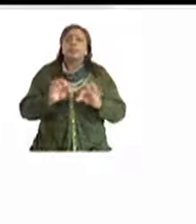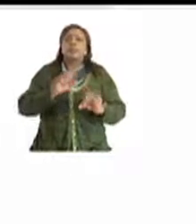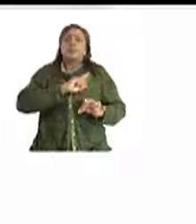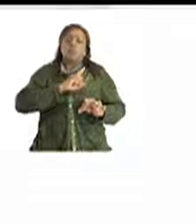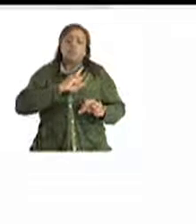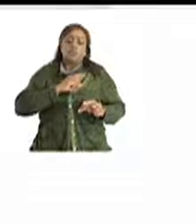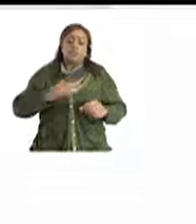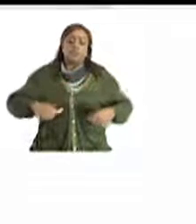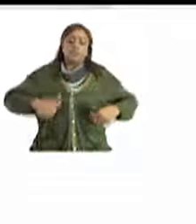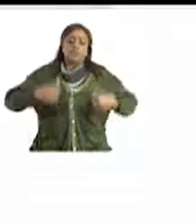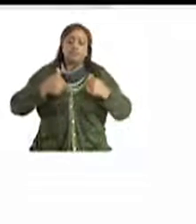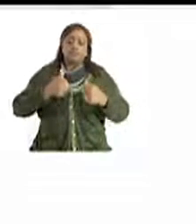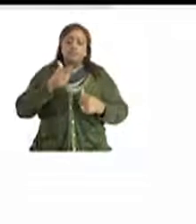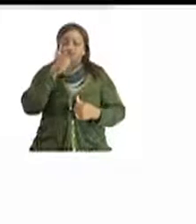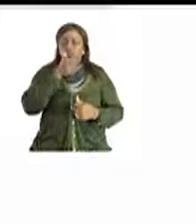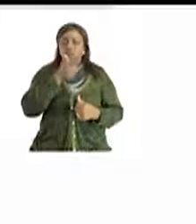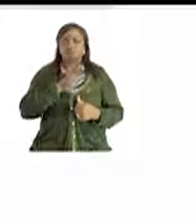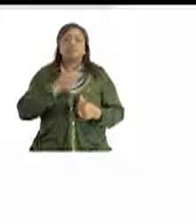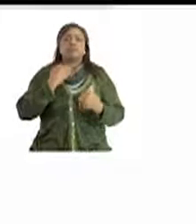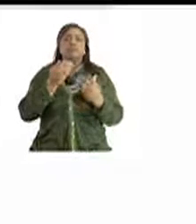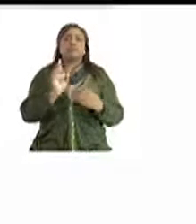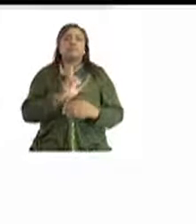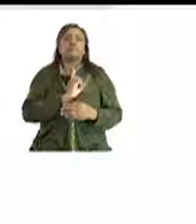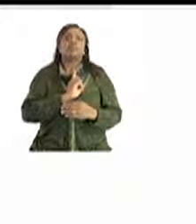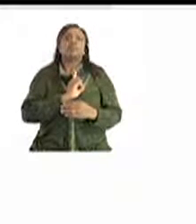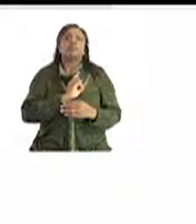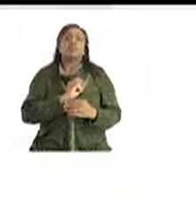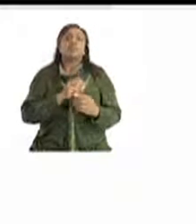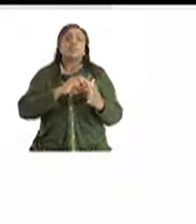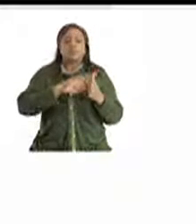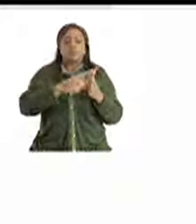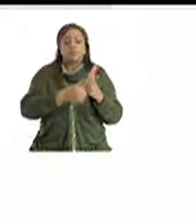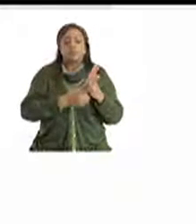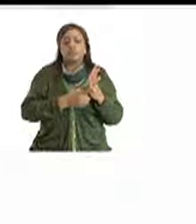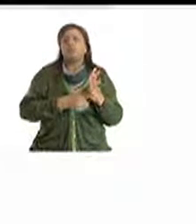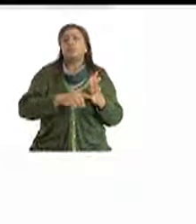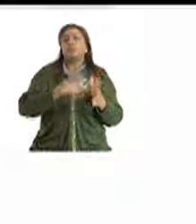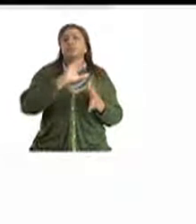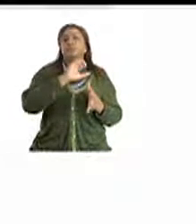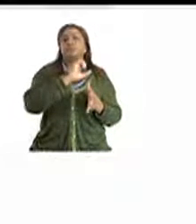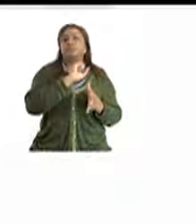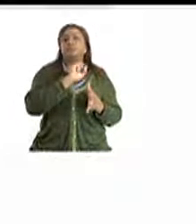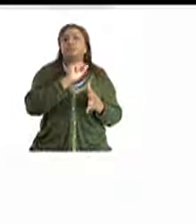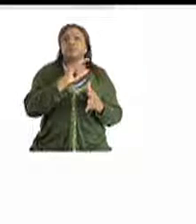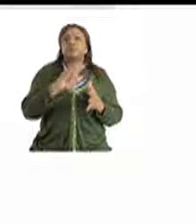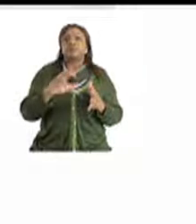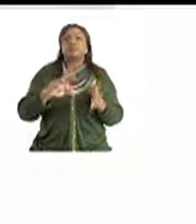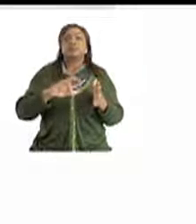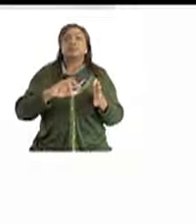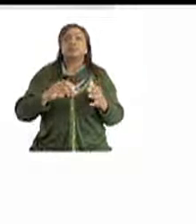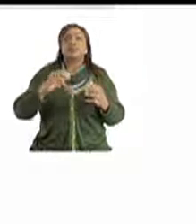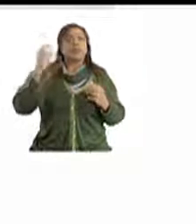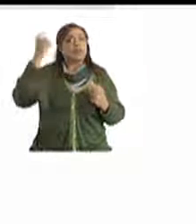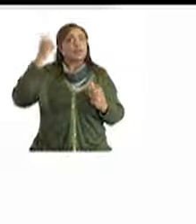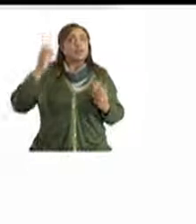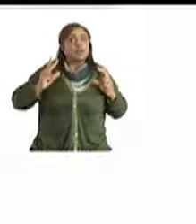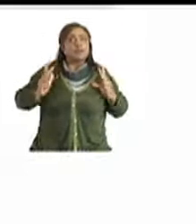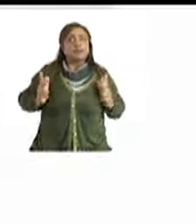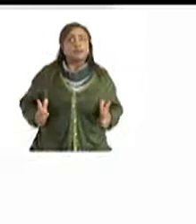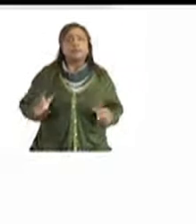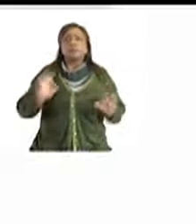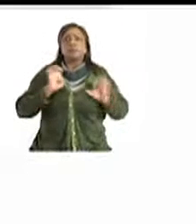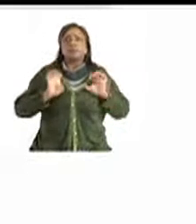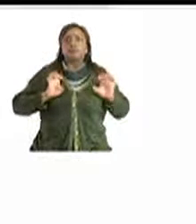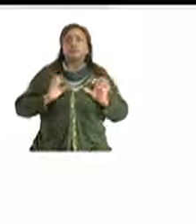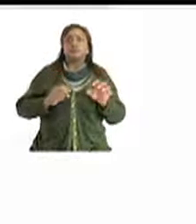the vocabulary. Sexuality. Sexuality is the physical and emotional readiness for sexual